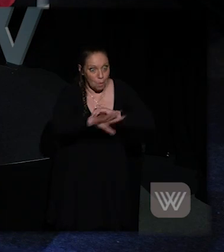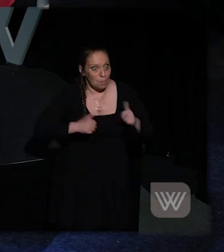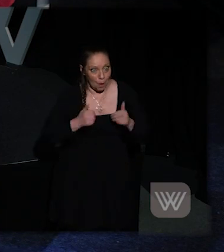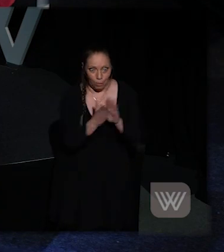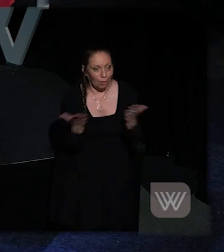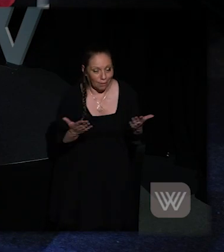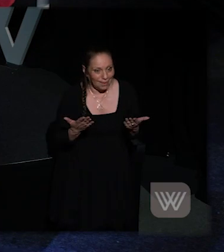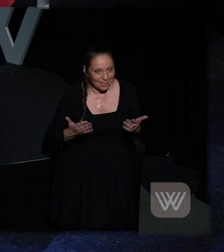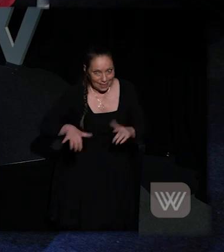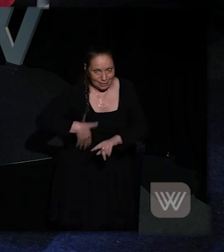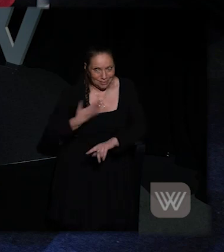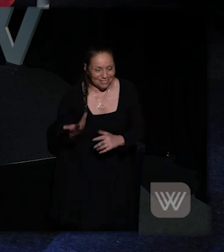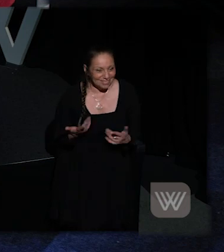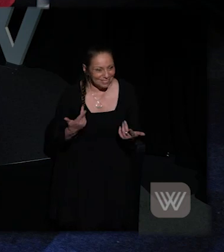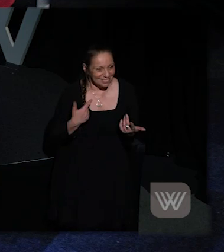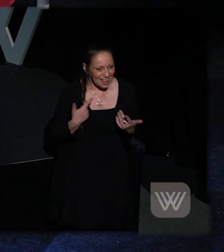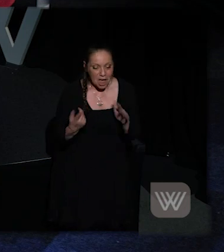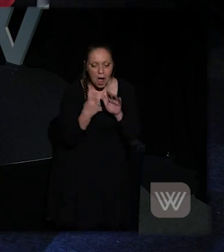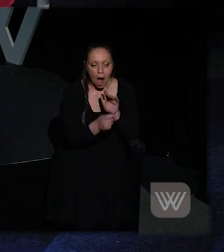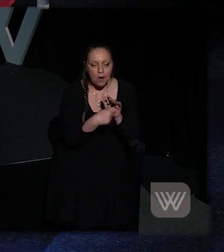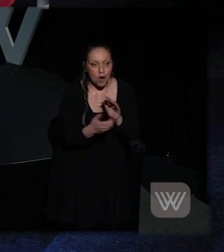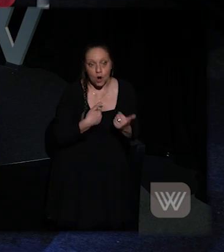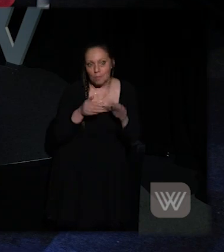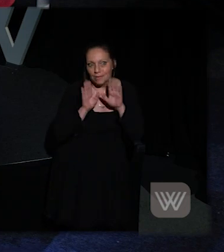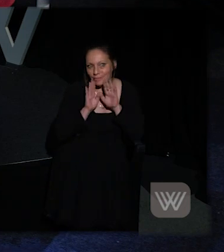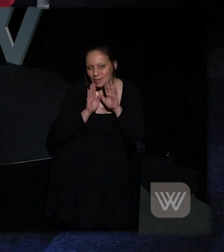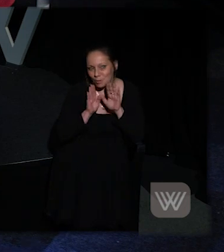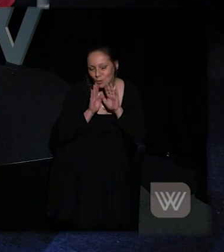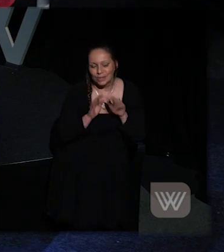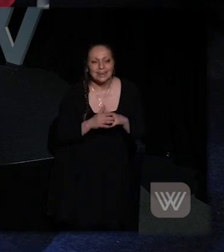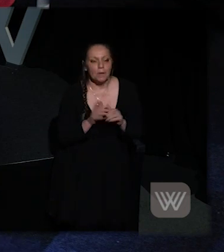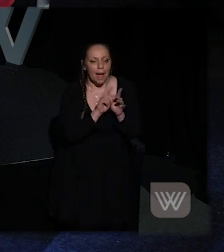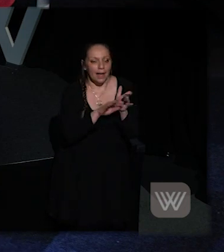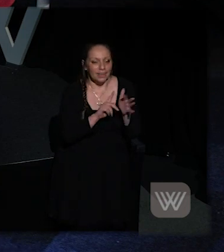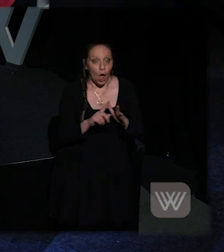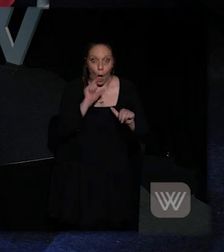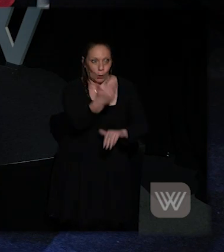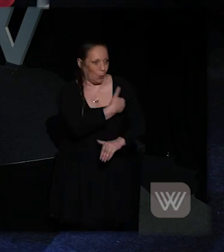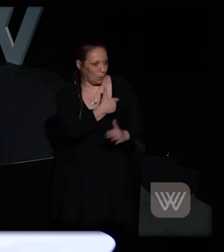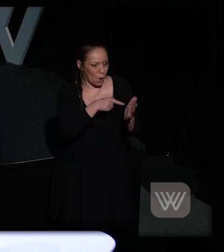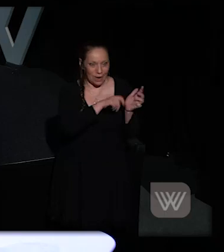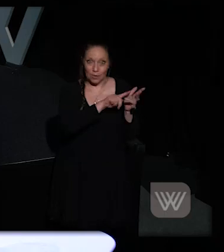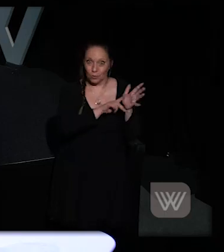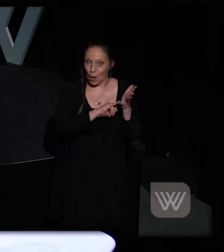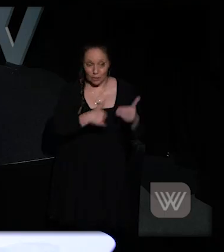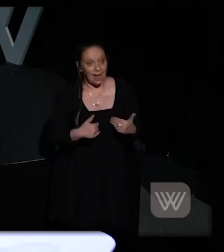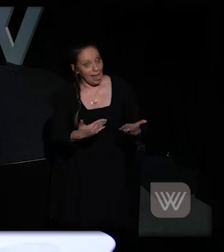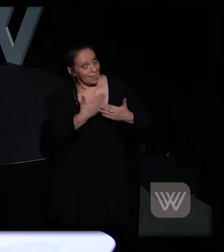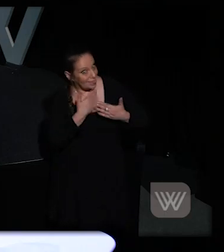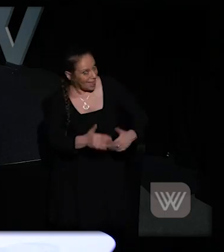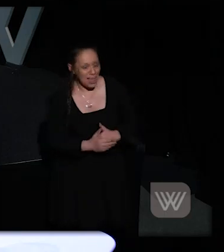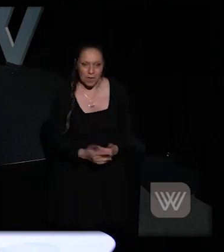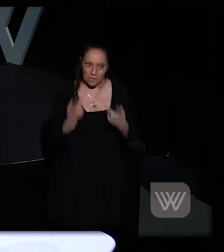also, I wrote on my Facebook, my professional page, Facebook page, I wrote, good morning, trolls. You know, thank you